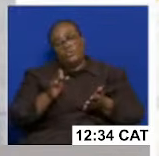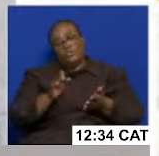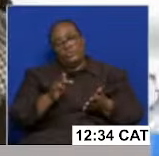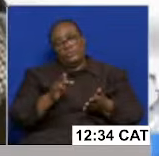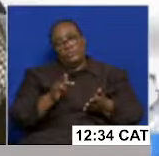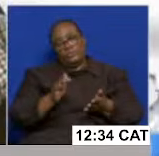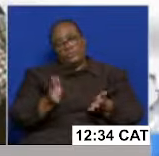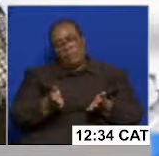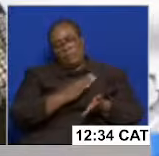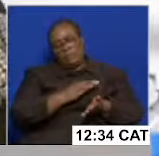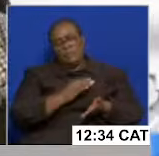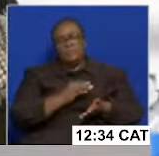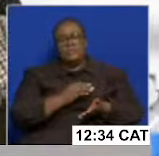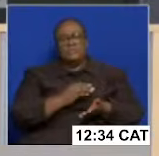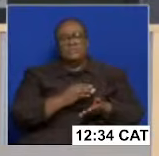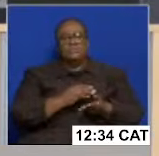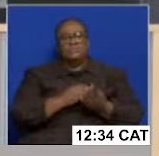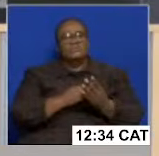Isn't Andy van der Walt?